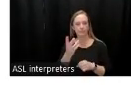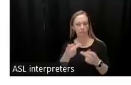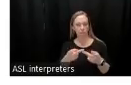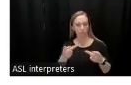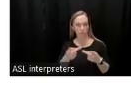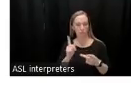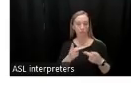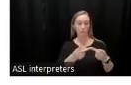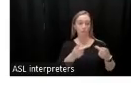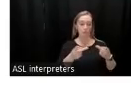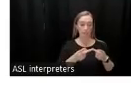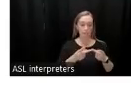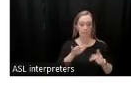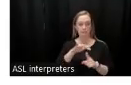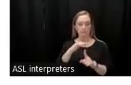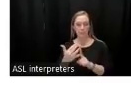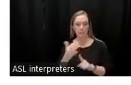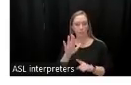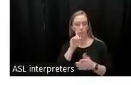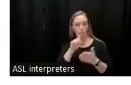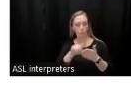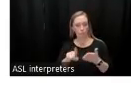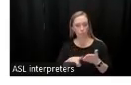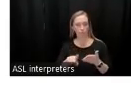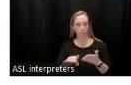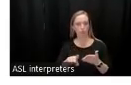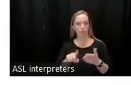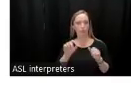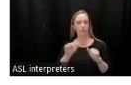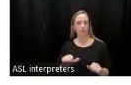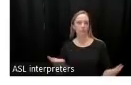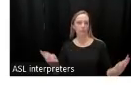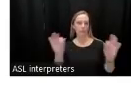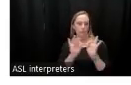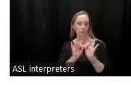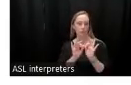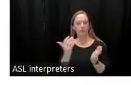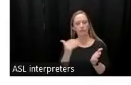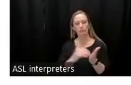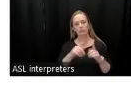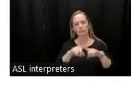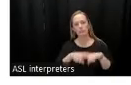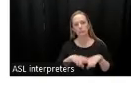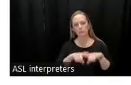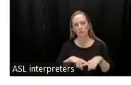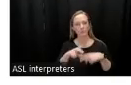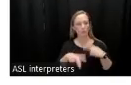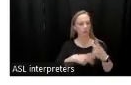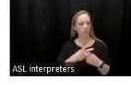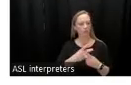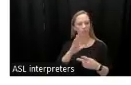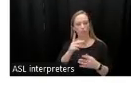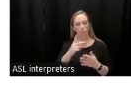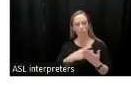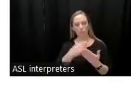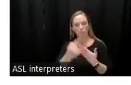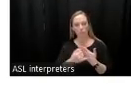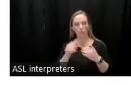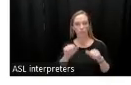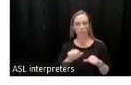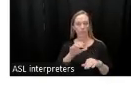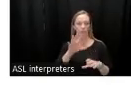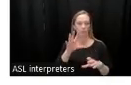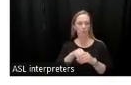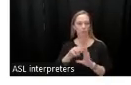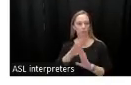the setting of your research can be important. Again, depending on the nature of your project, it can factor into the background, the significance